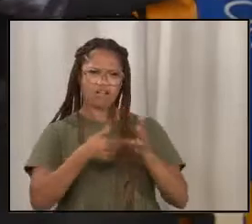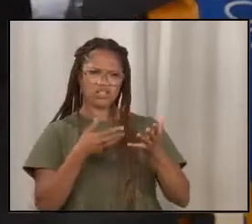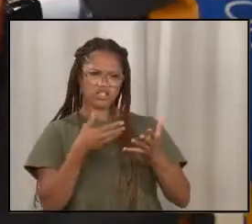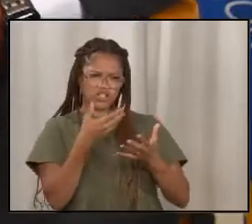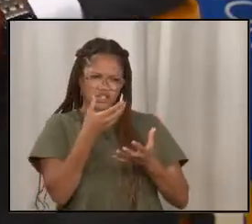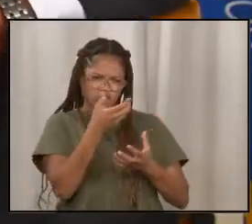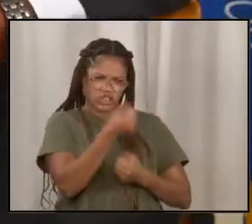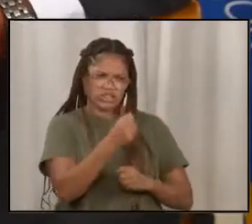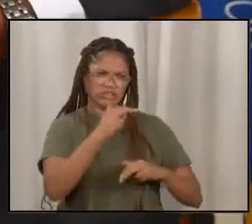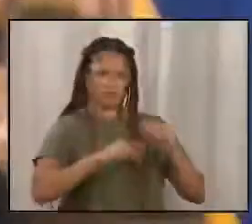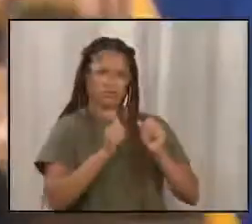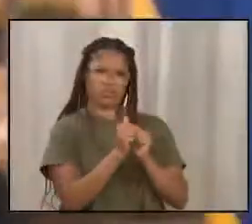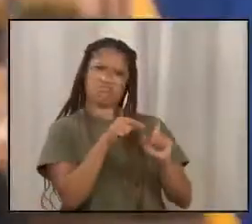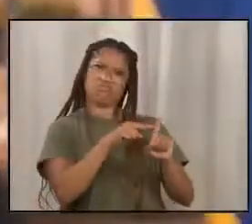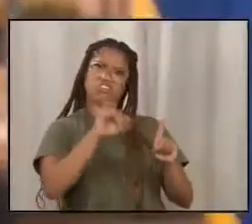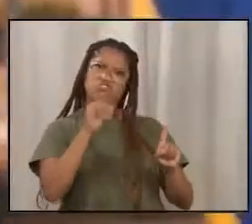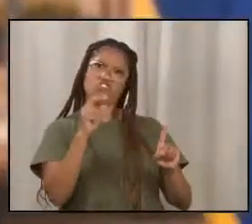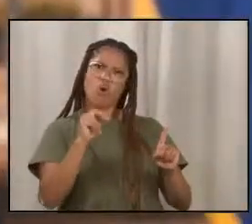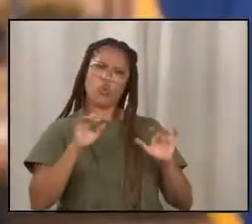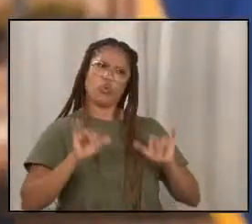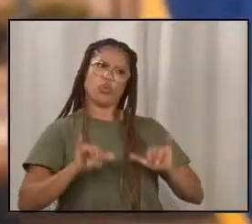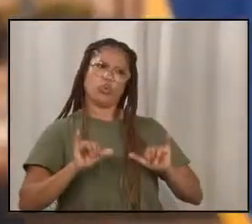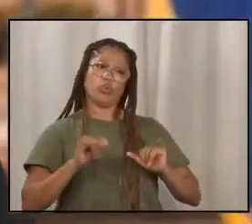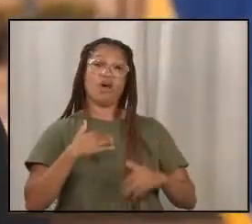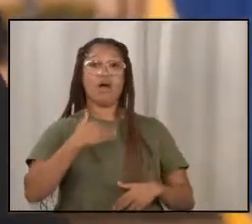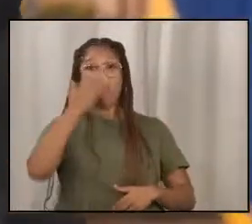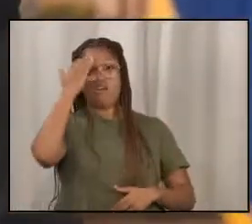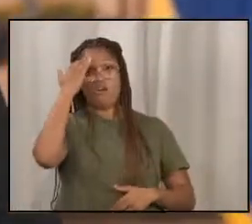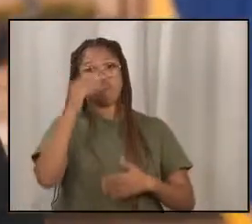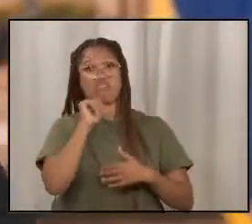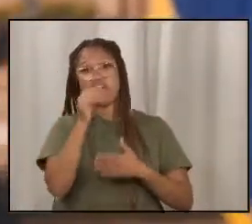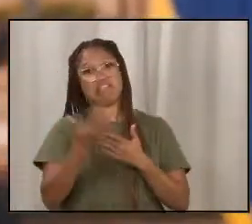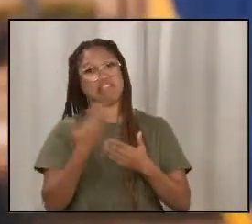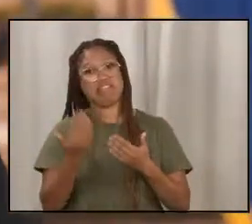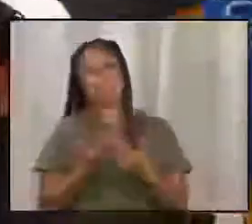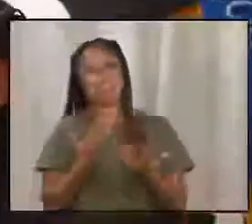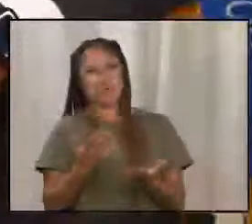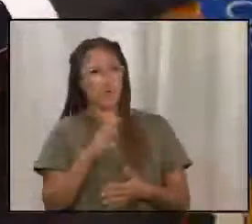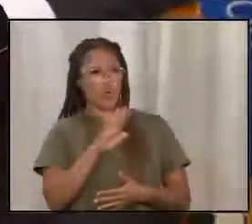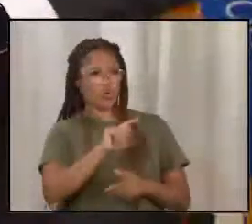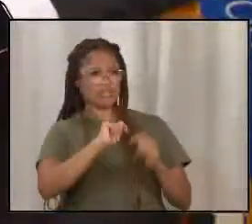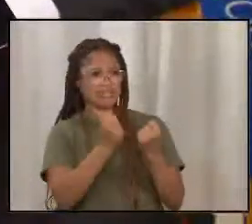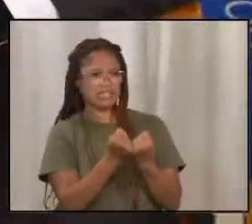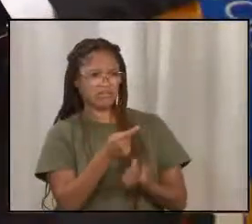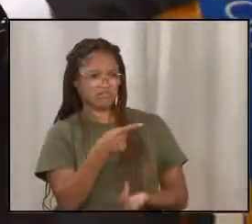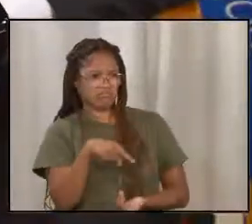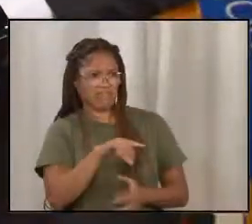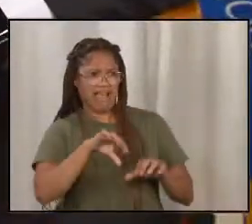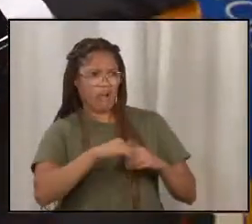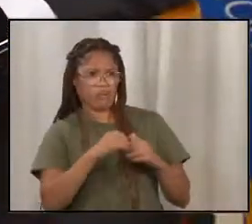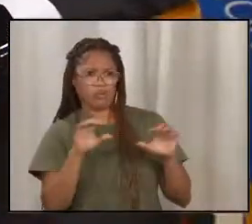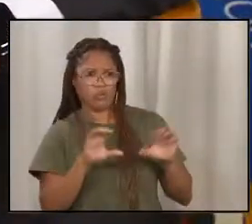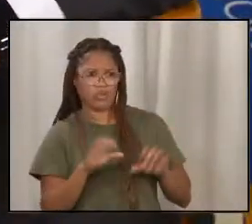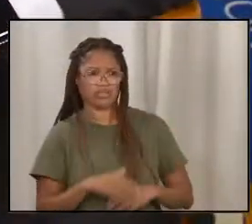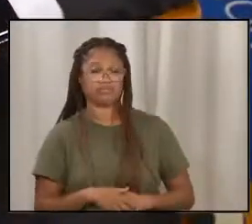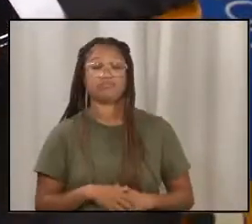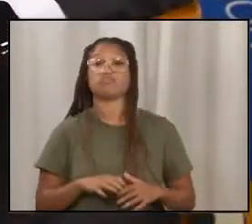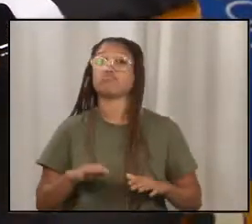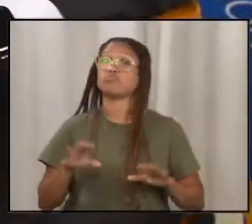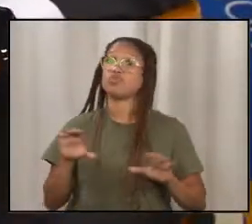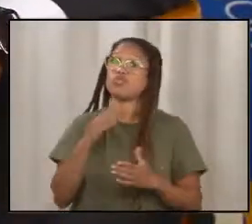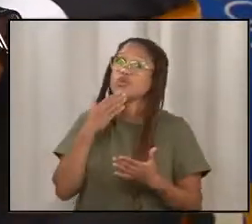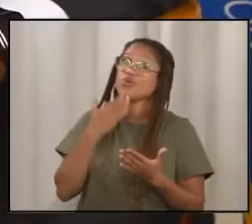point. And I know that can be hard work. So how are you and your team doing? We're doing great.